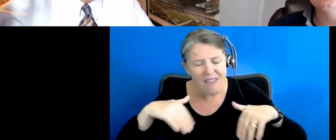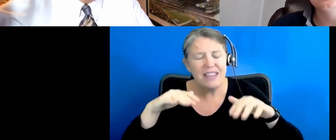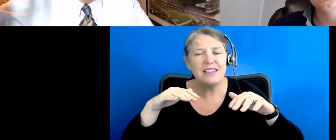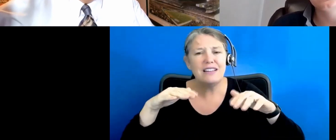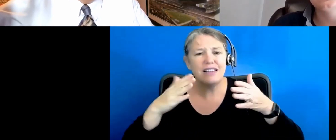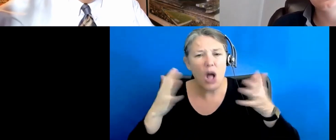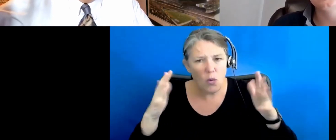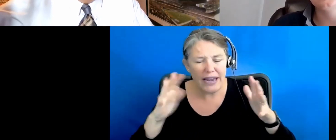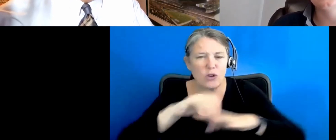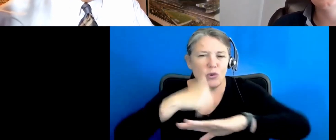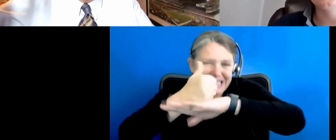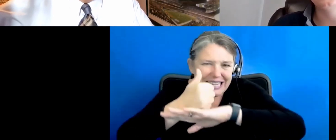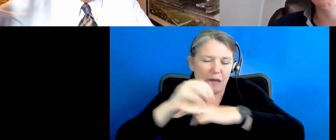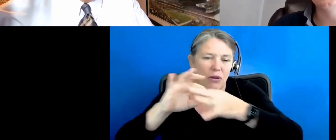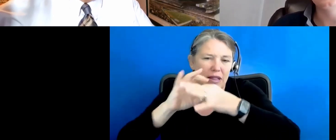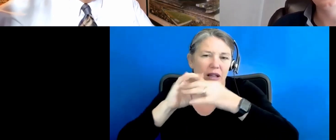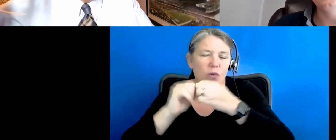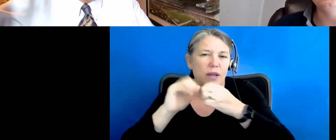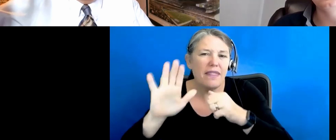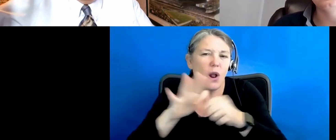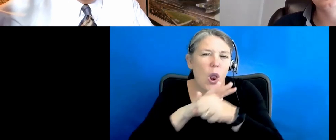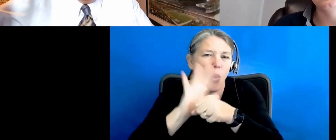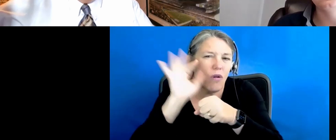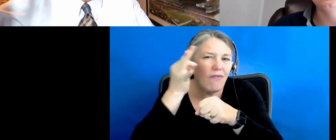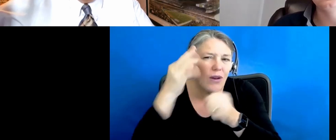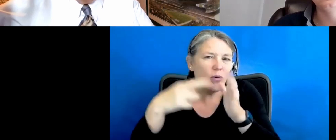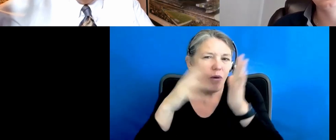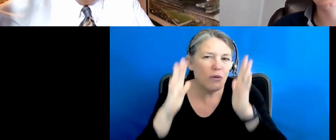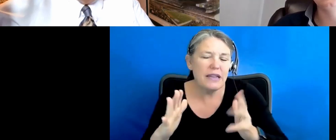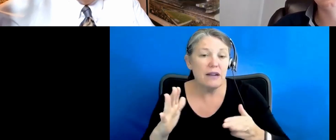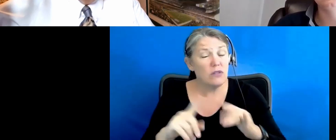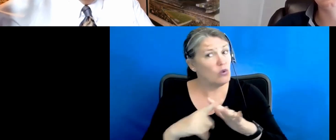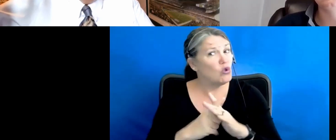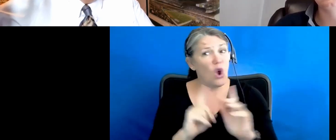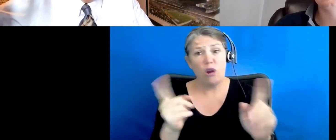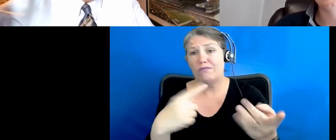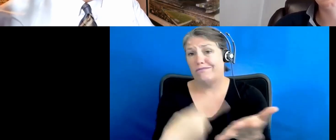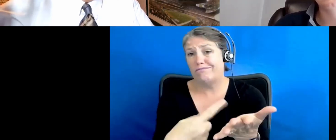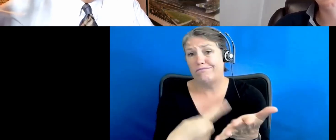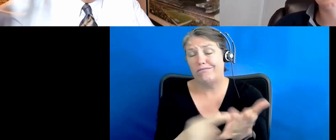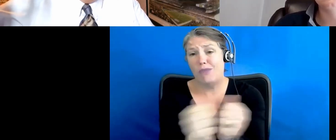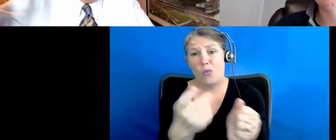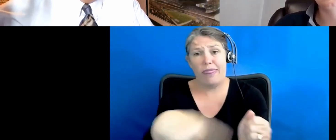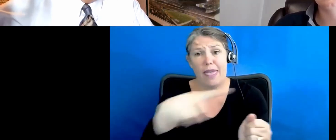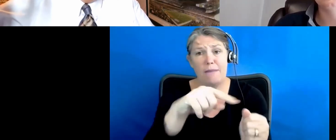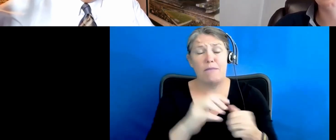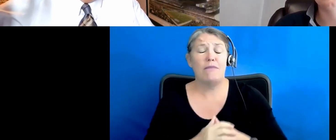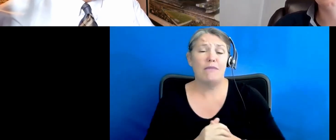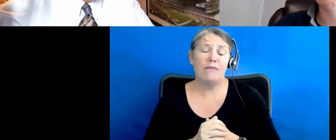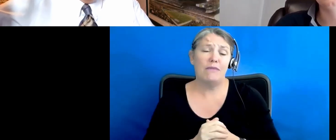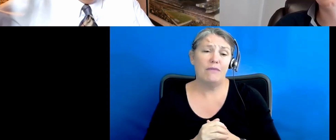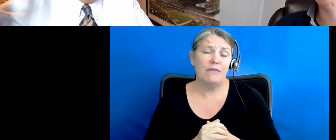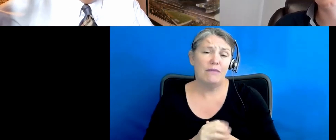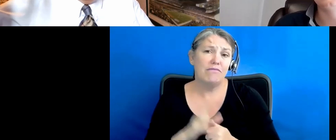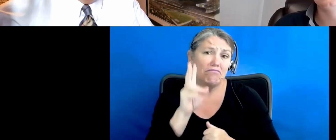with their local federal representatives, right? And start having conversations with them,